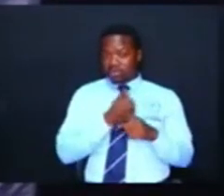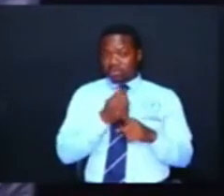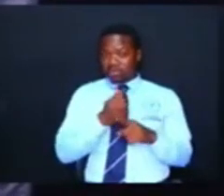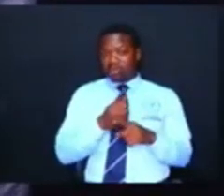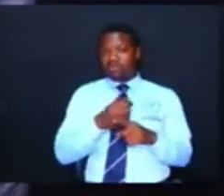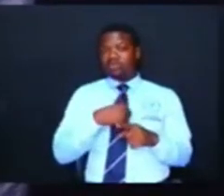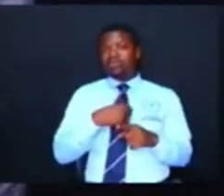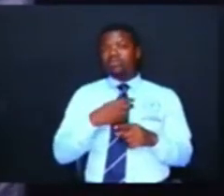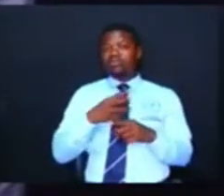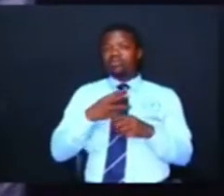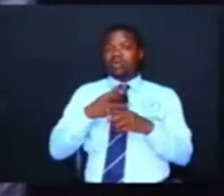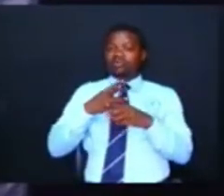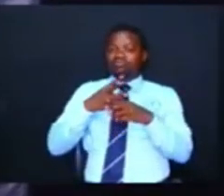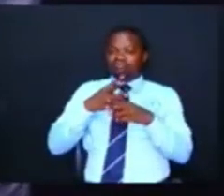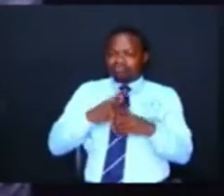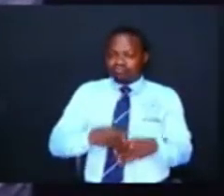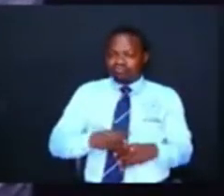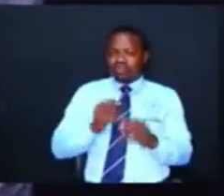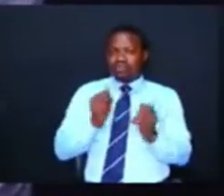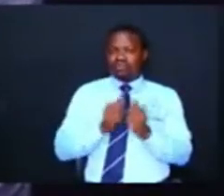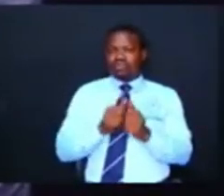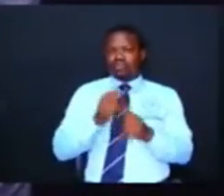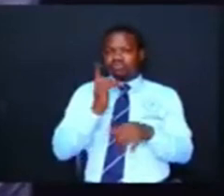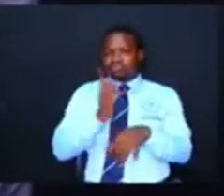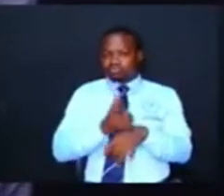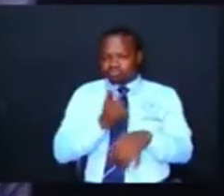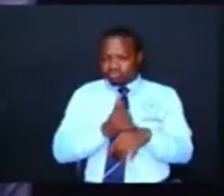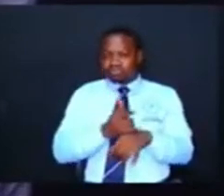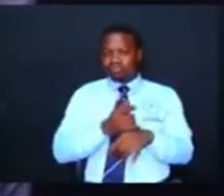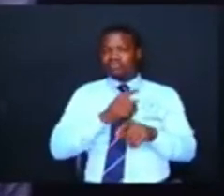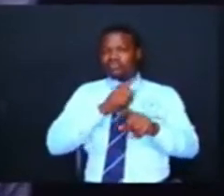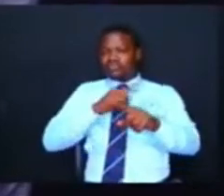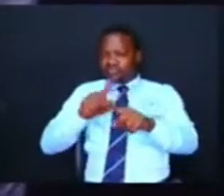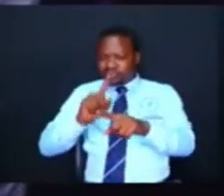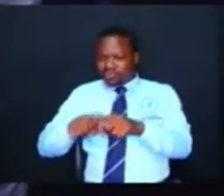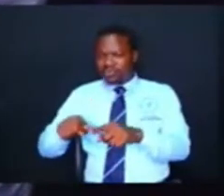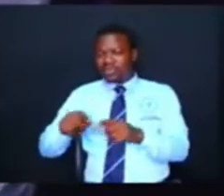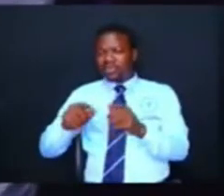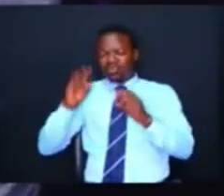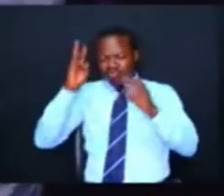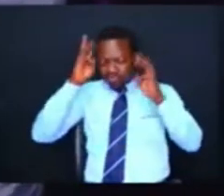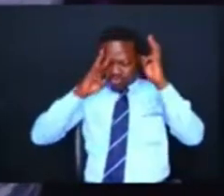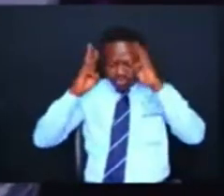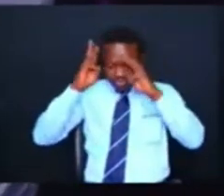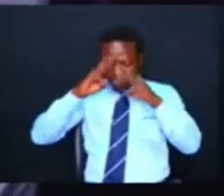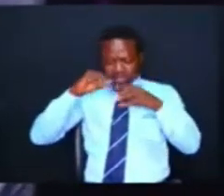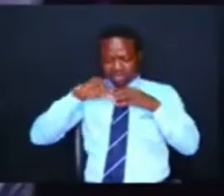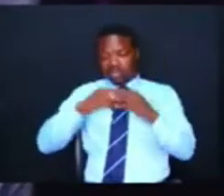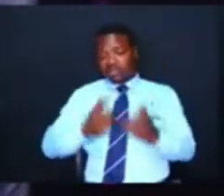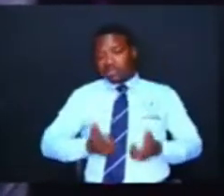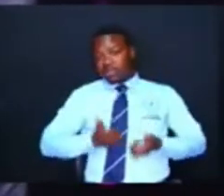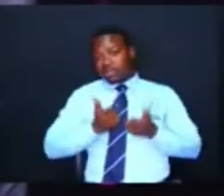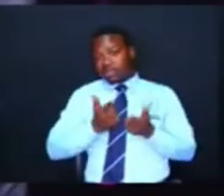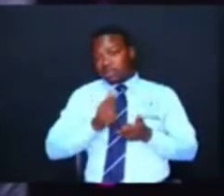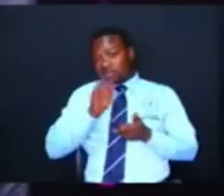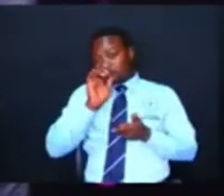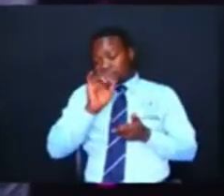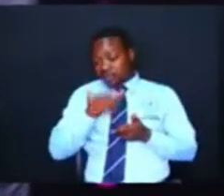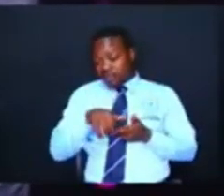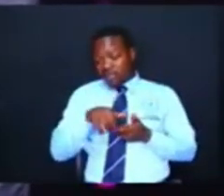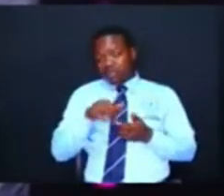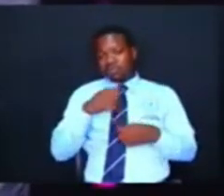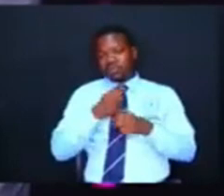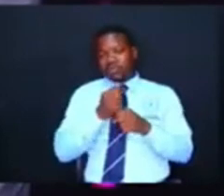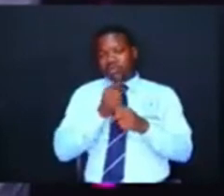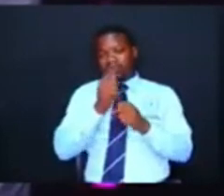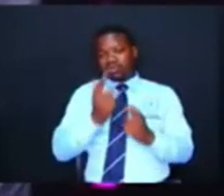kerosene, drunkenness, and the anxiety of life. And that day will close on you